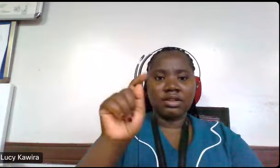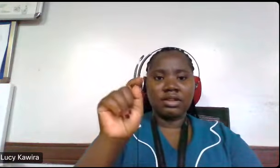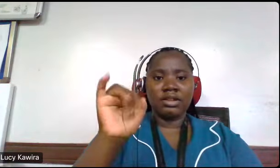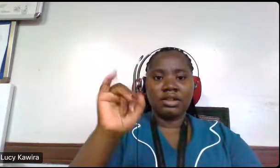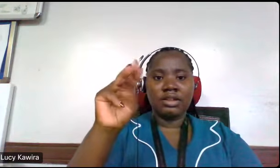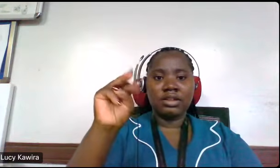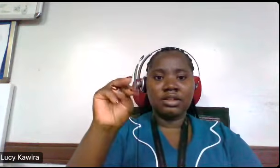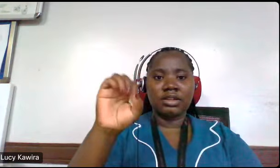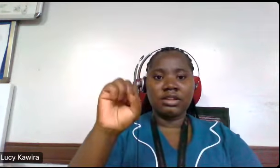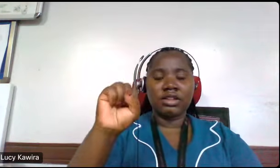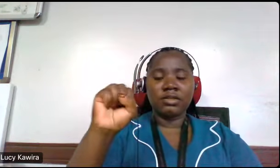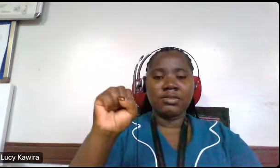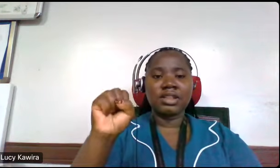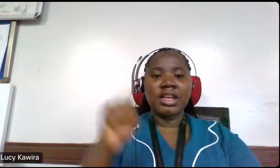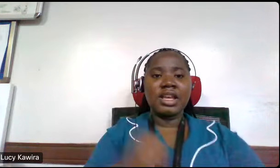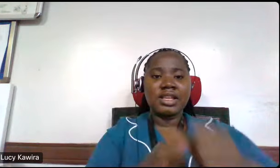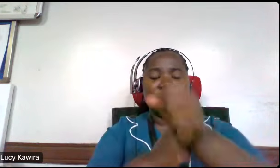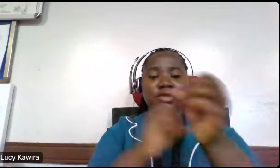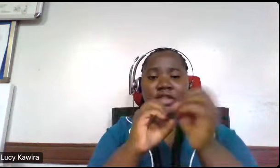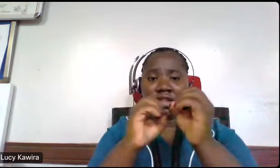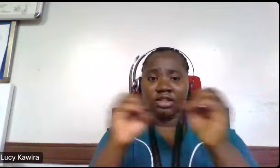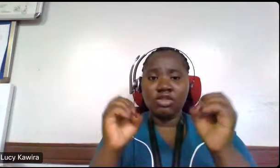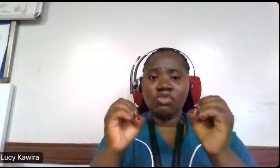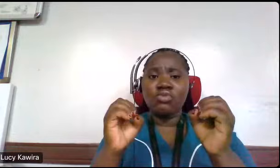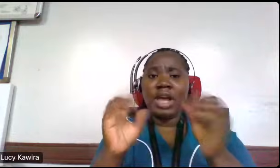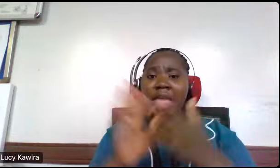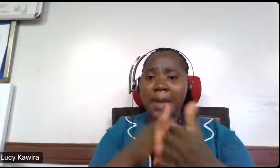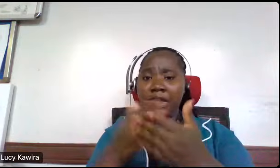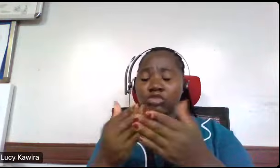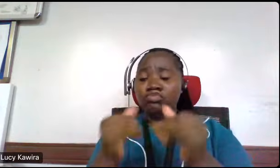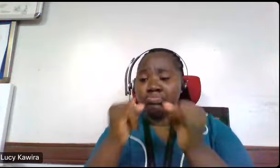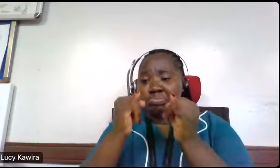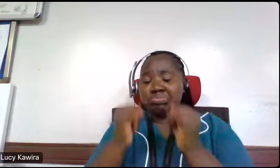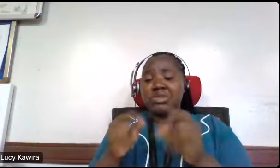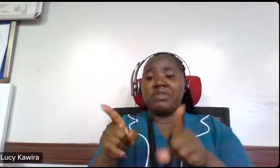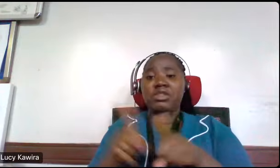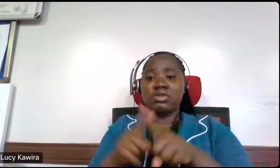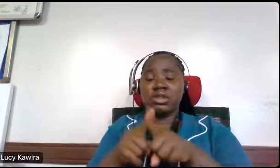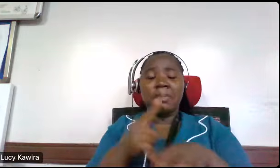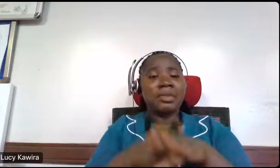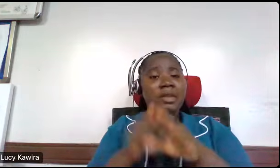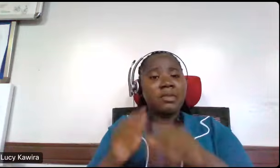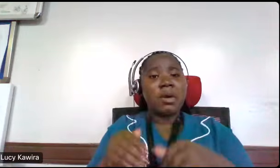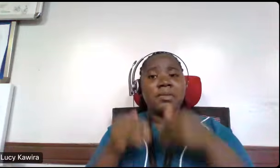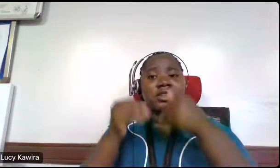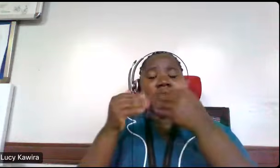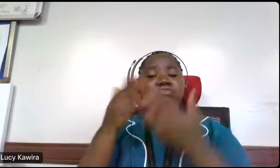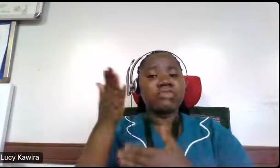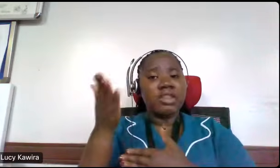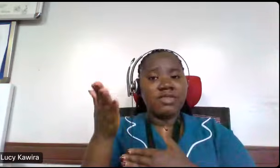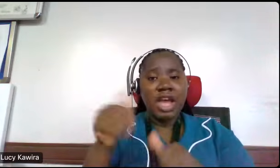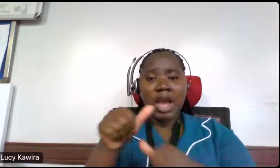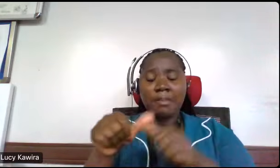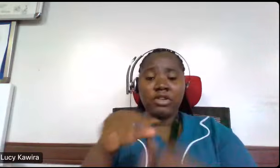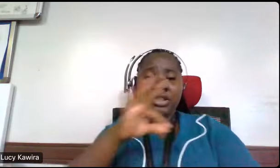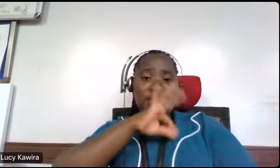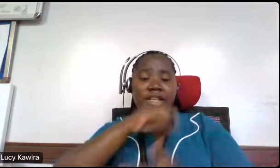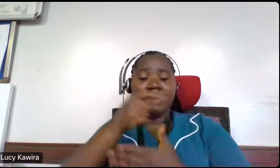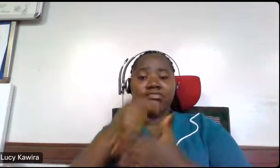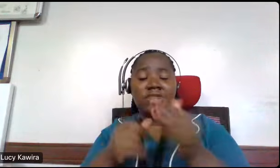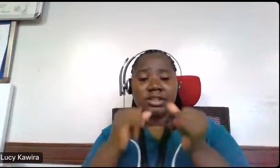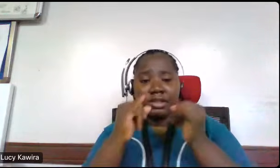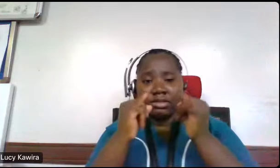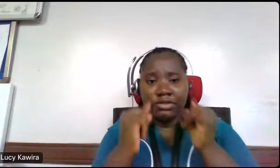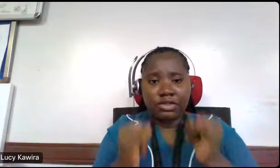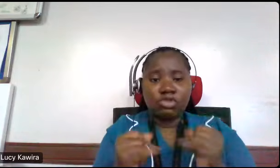individual with business. So we have said when I was doing my presentation in regard to income tax individual, I